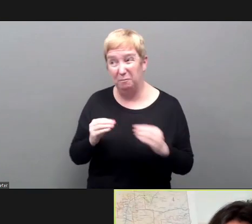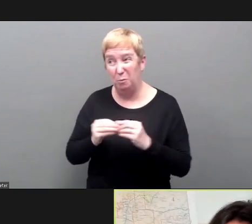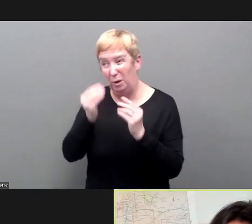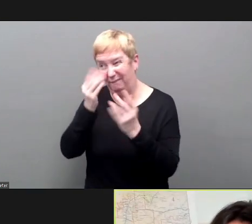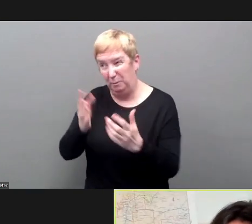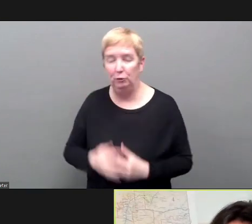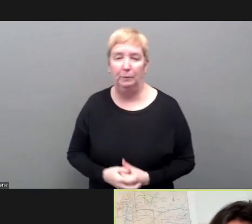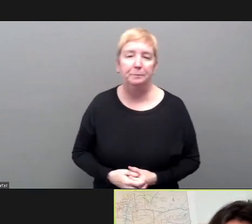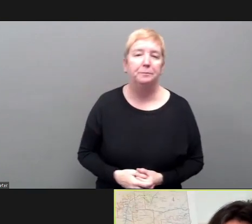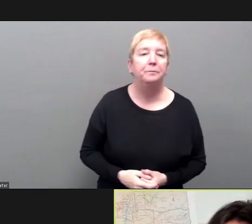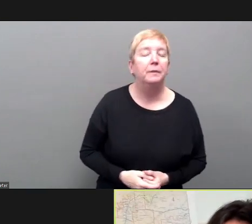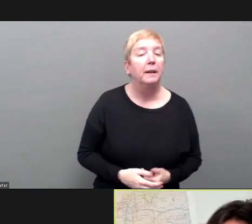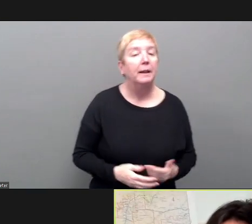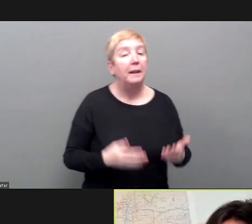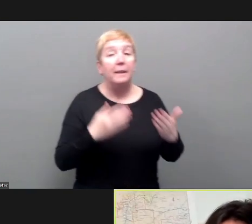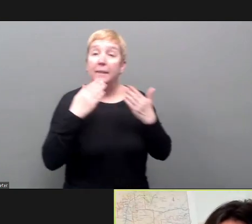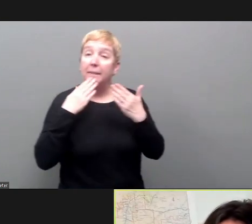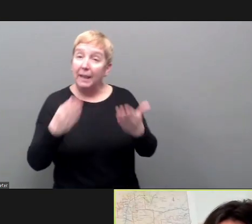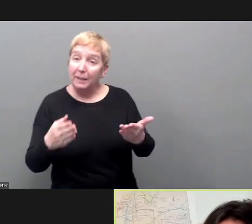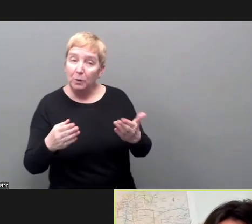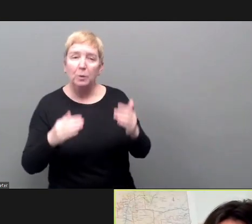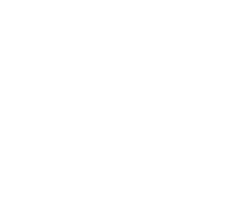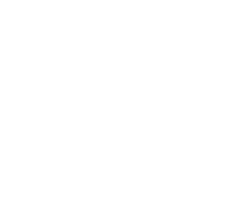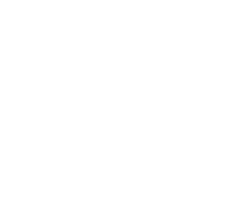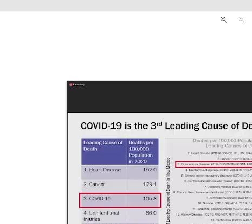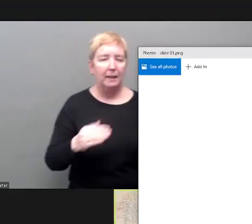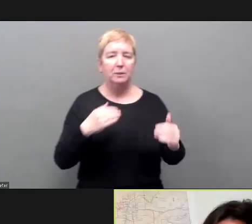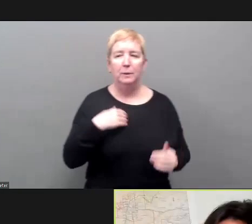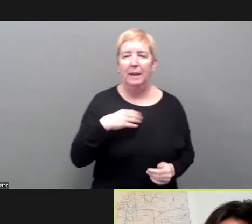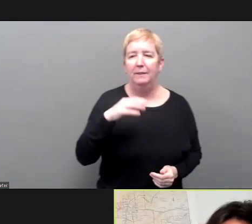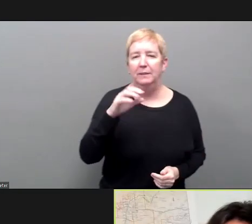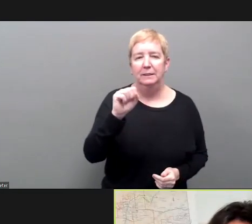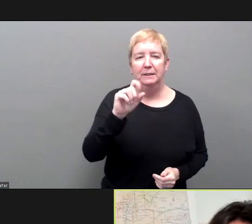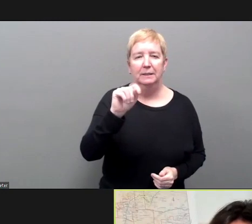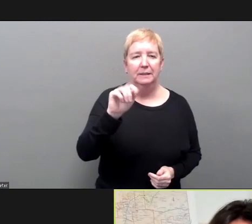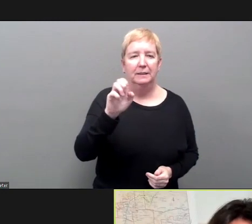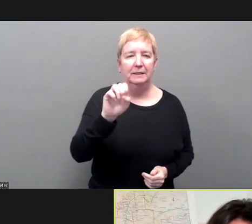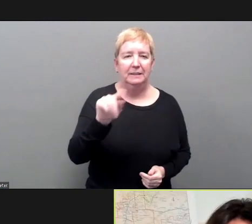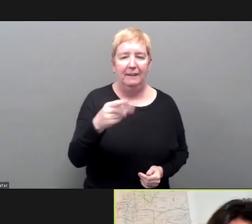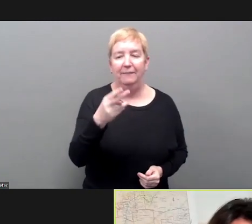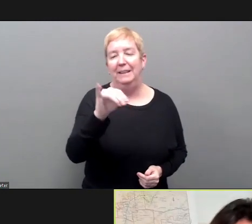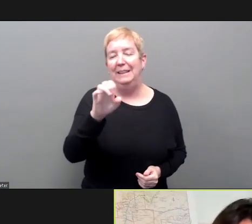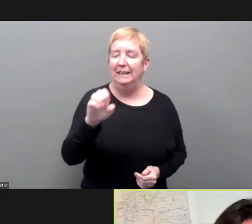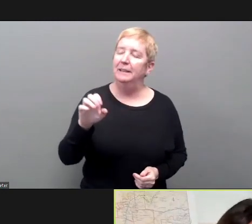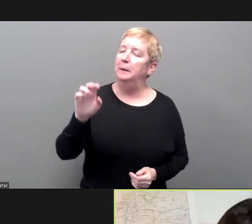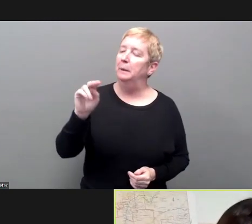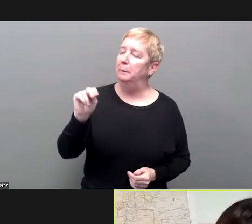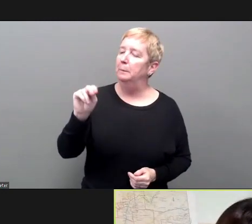Dr. Scrace. Next, we have Stephanie Munoz. Go ahead, Stephanie, you're unmuted.